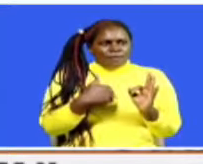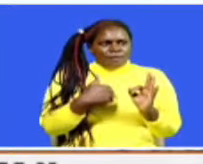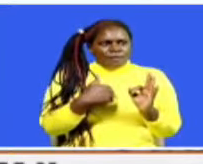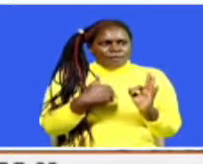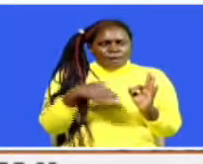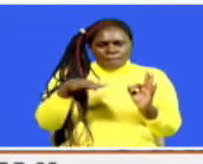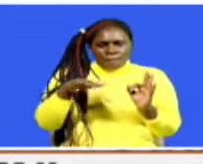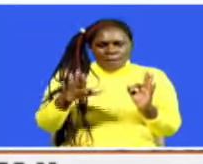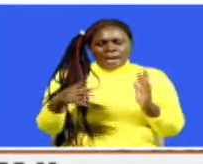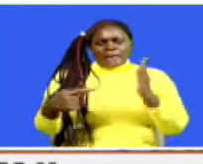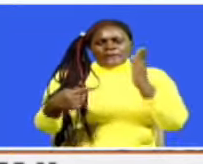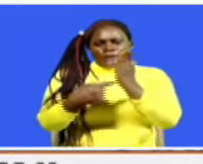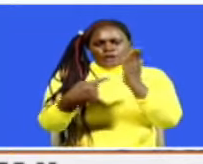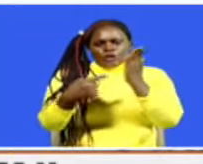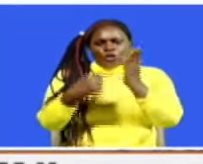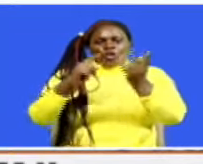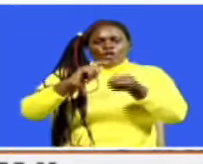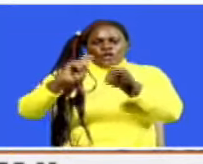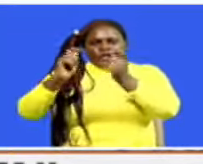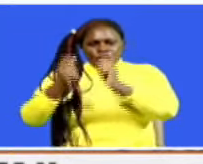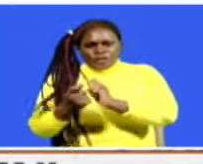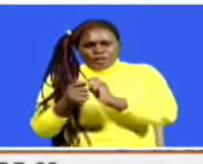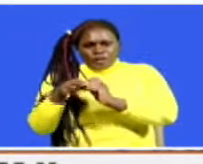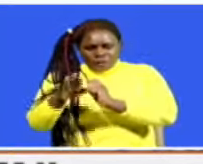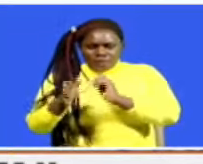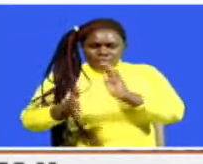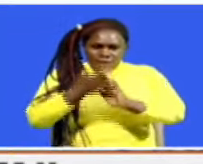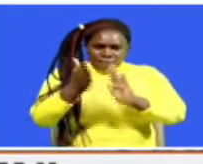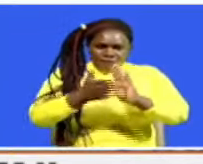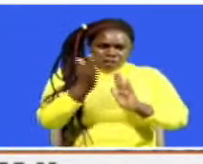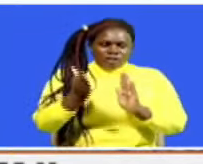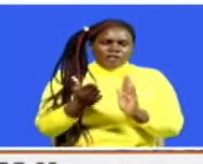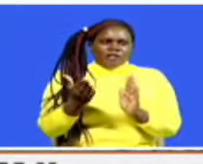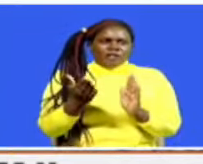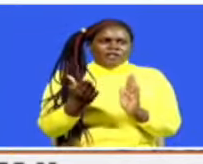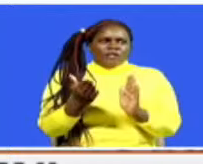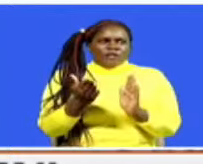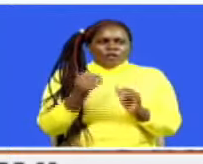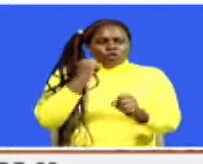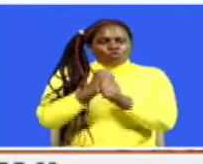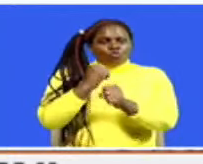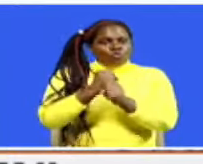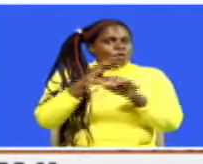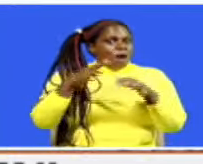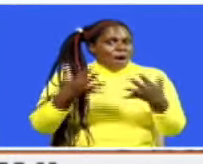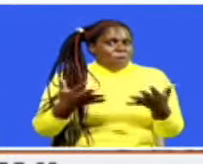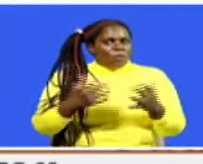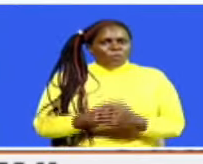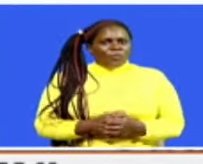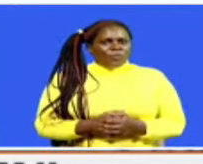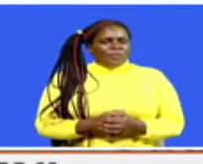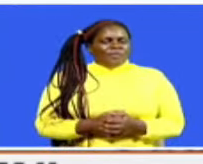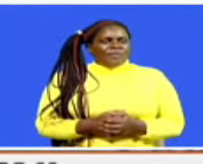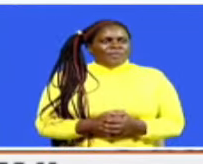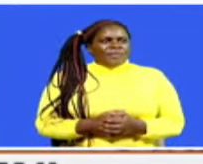they are digitized, and they are efficient. And how do we do that?